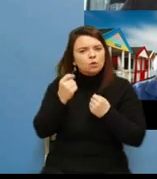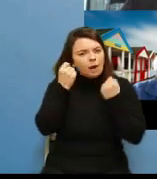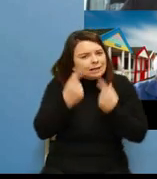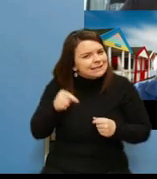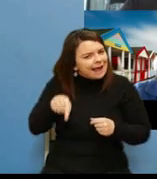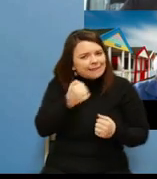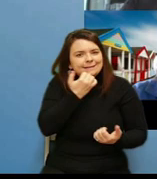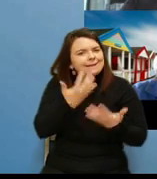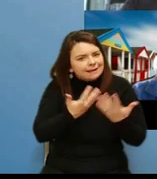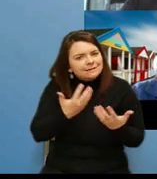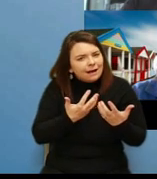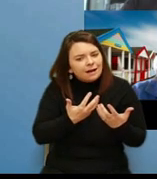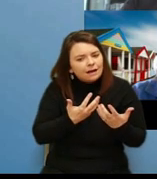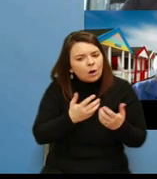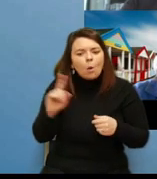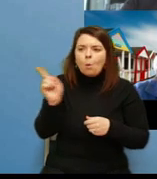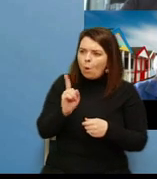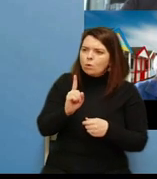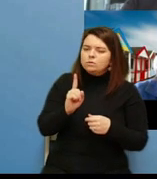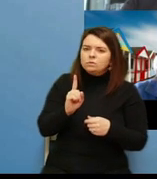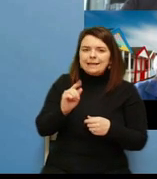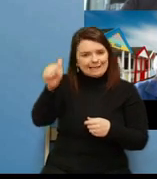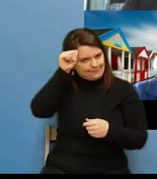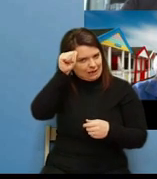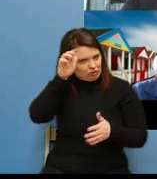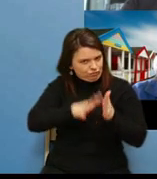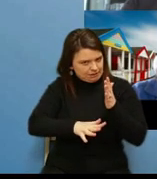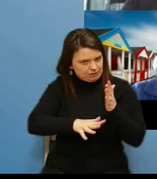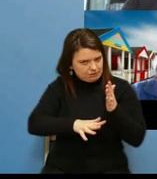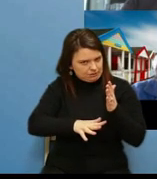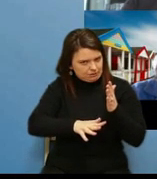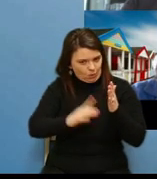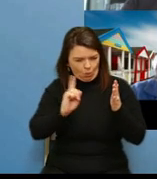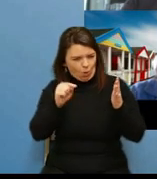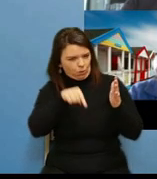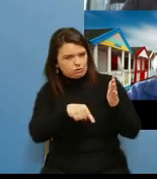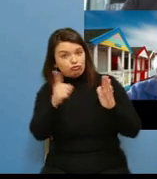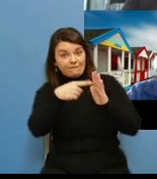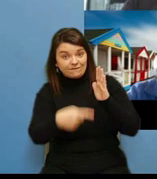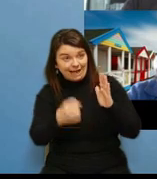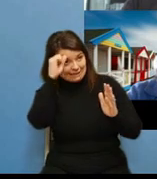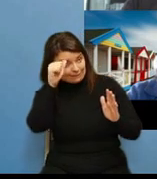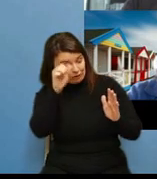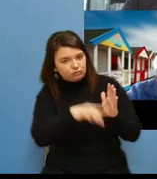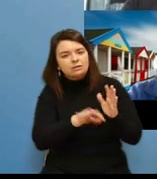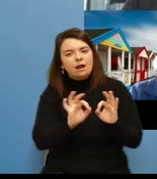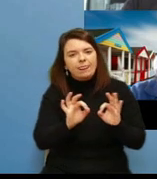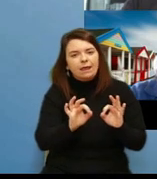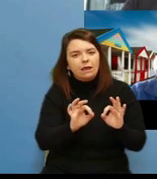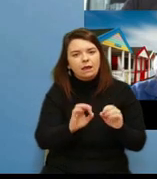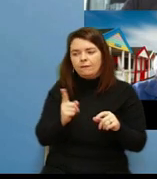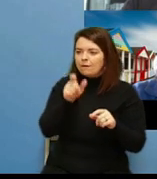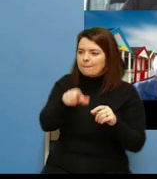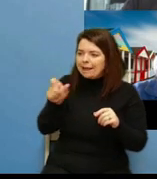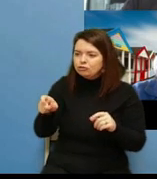of work about that to really understand this data. And I think it's also, what's the experience? I don't see reflected in that. What's